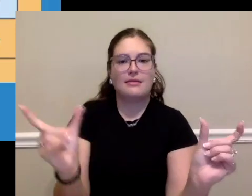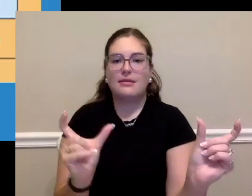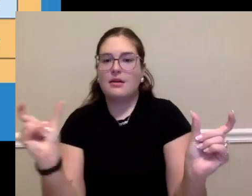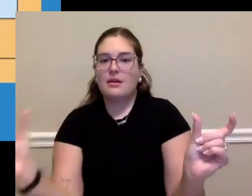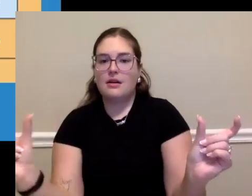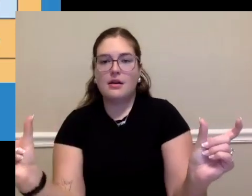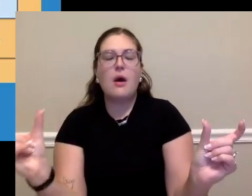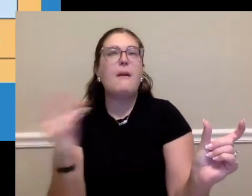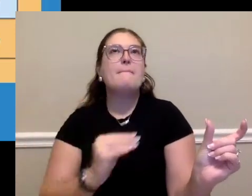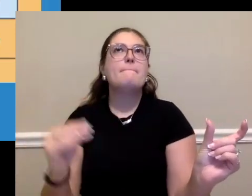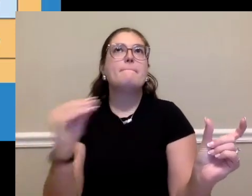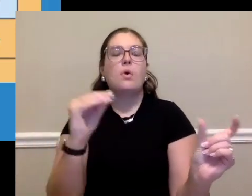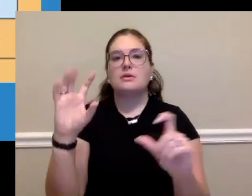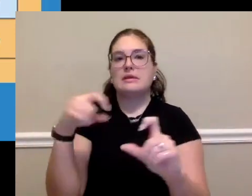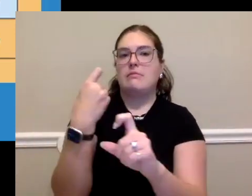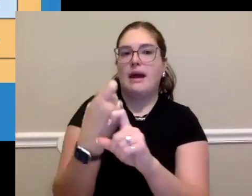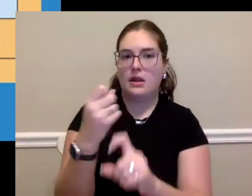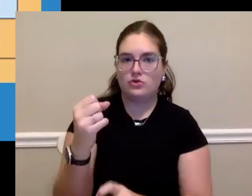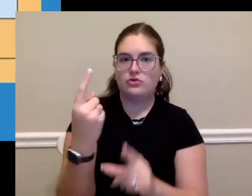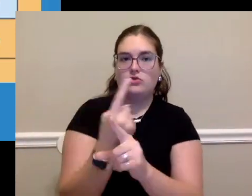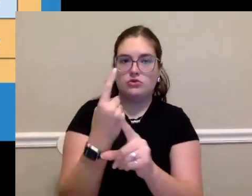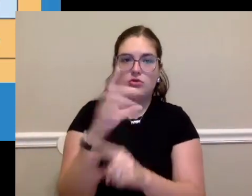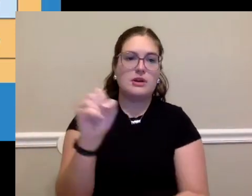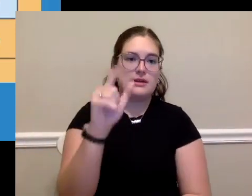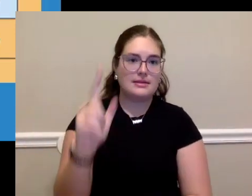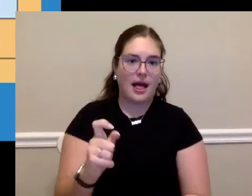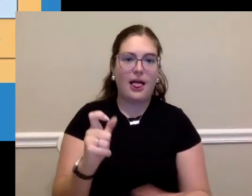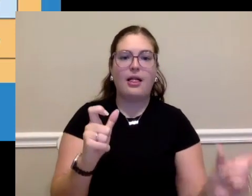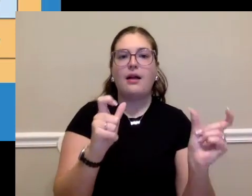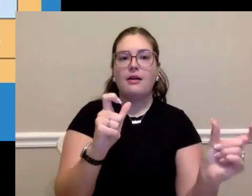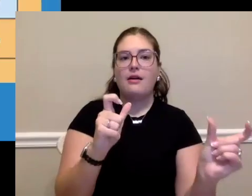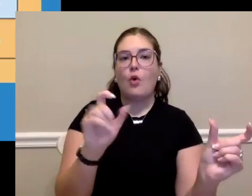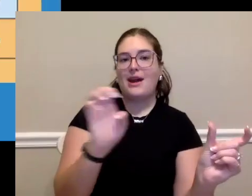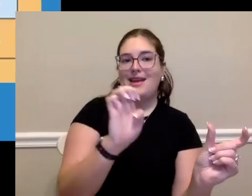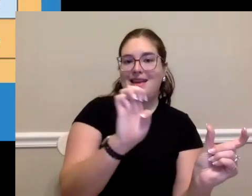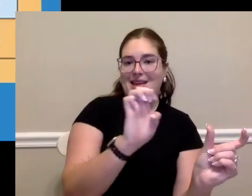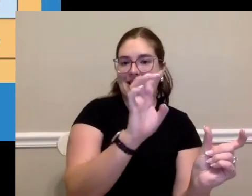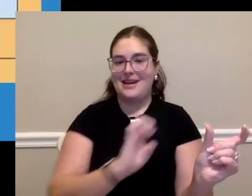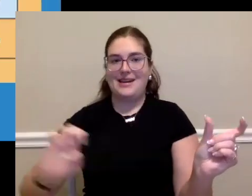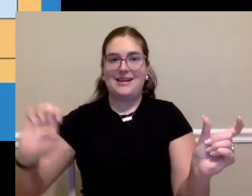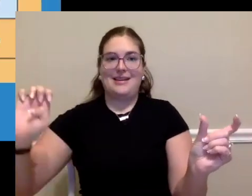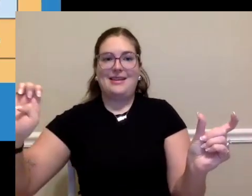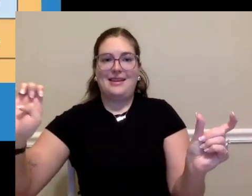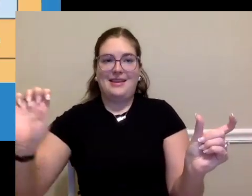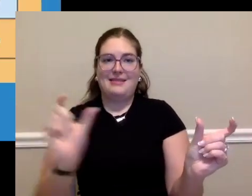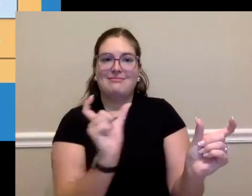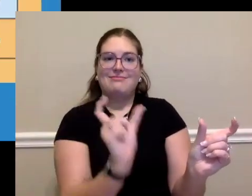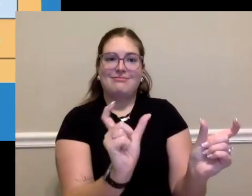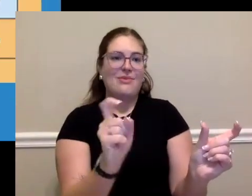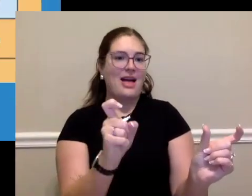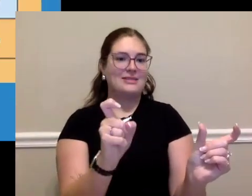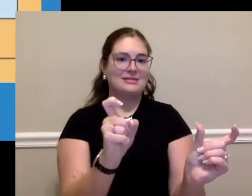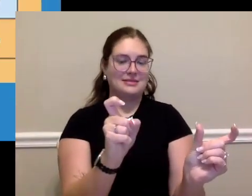more Spanish style version for the noun and for the article. And when I